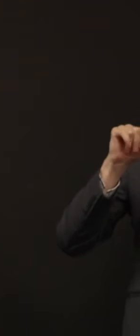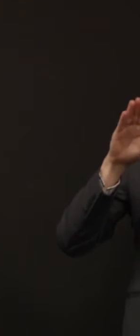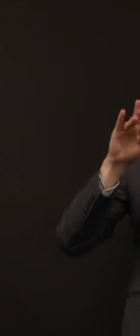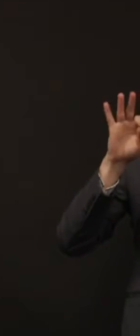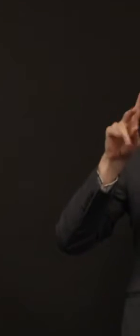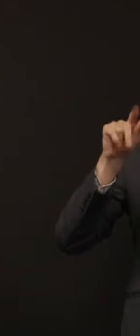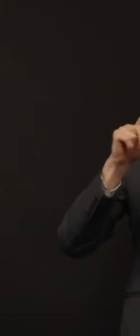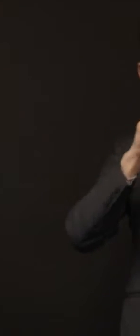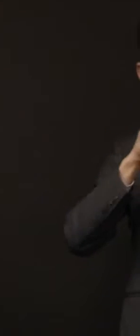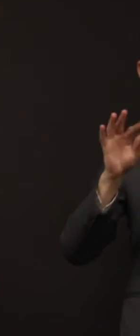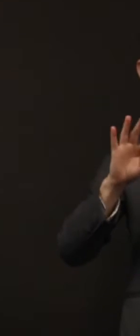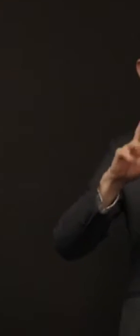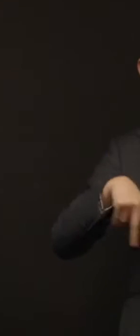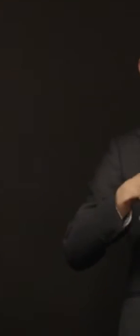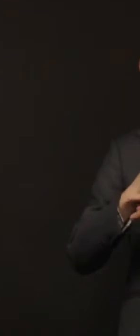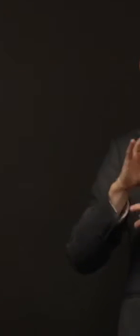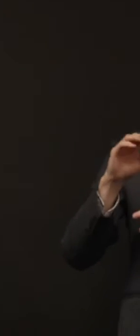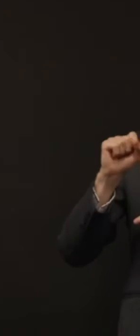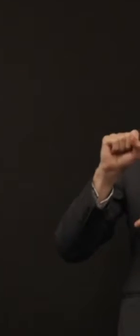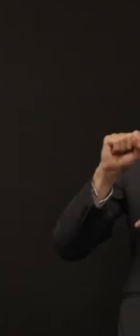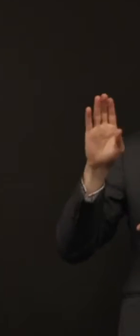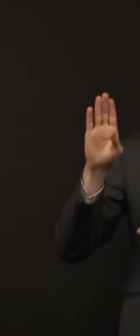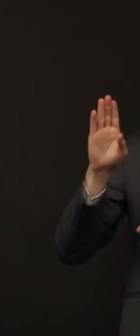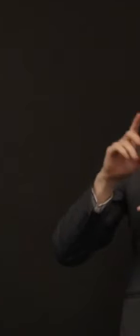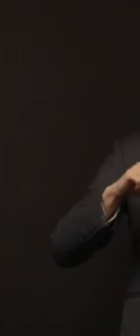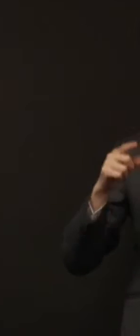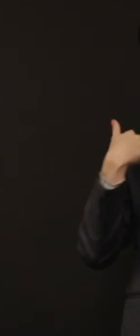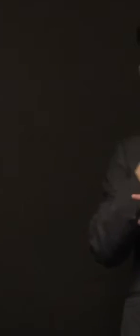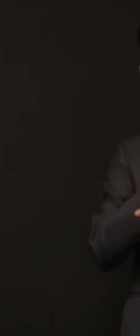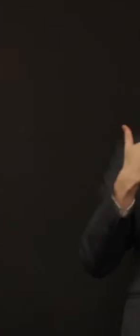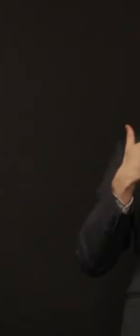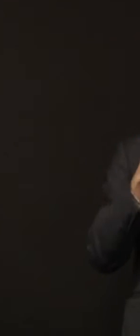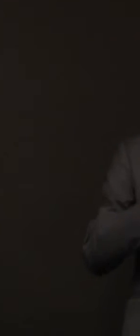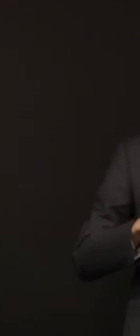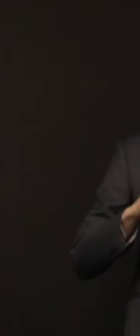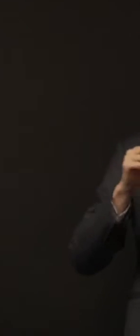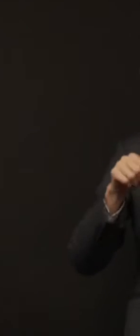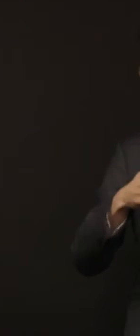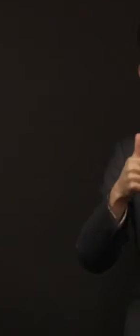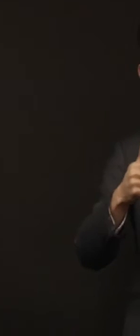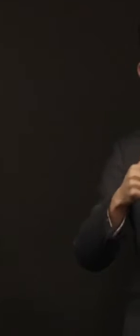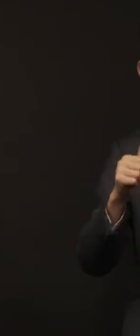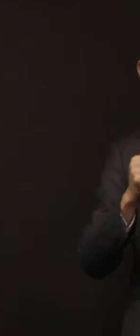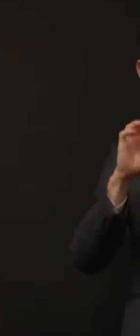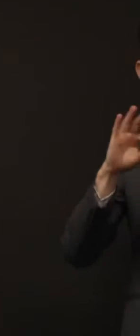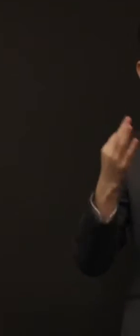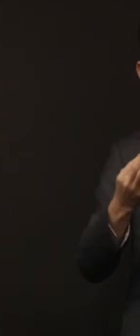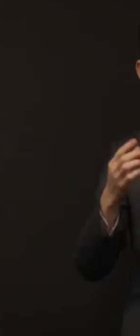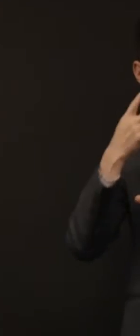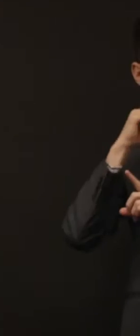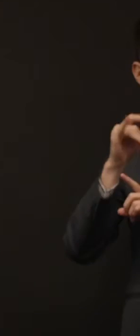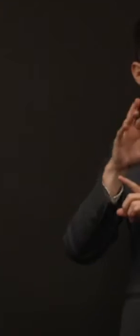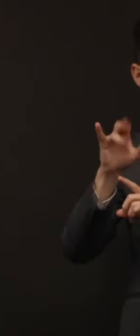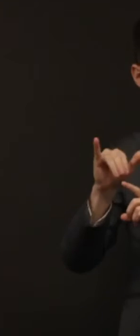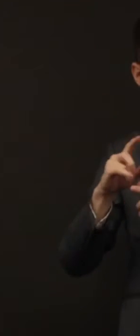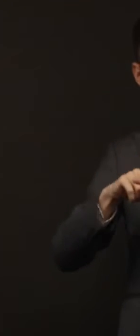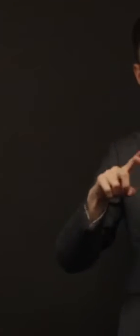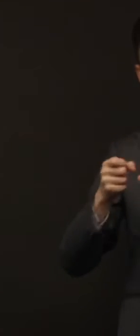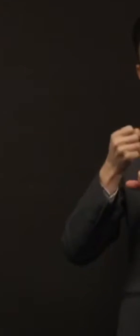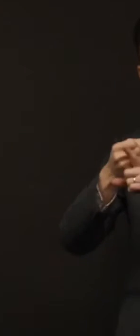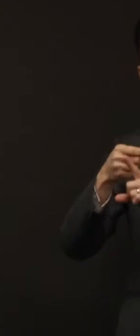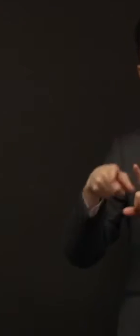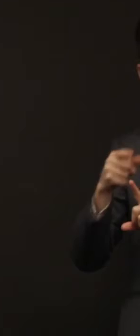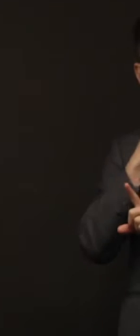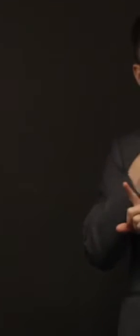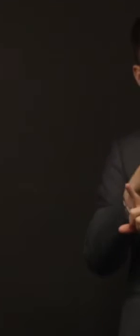And so there were issues we were challenged to deal with as a family, especially Jeffrey as he was growing up. Then when Jeffrey was 16 years